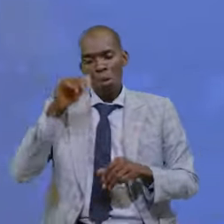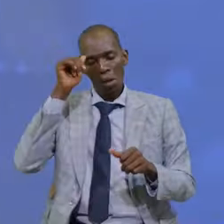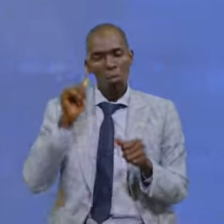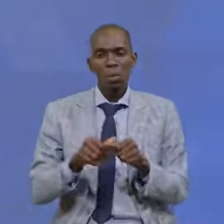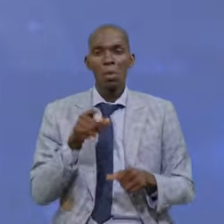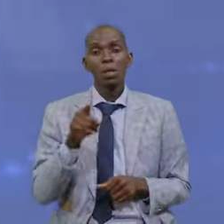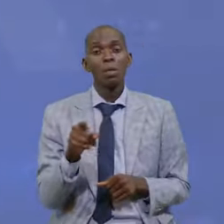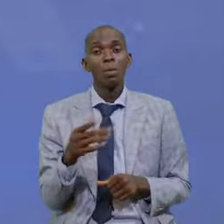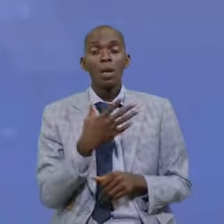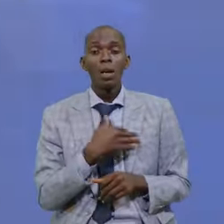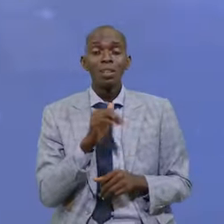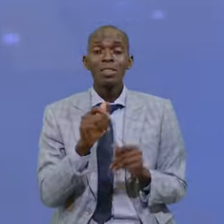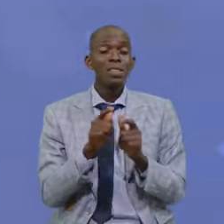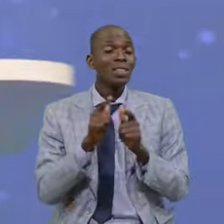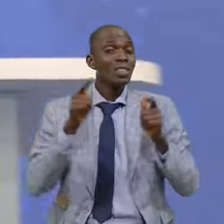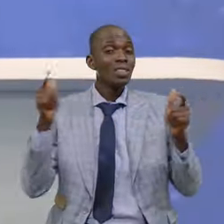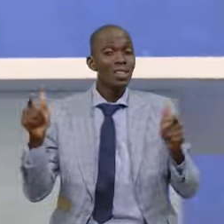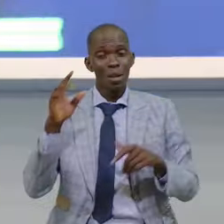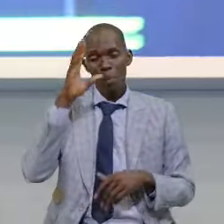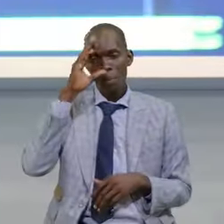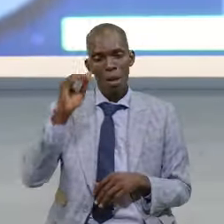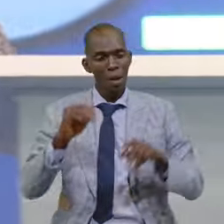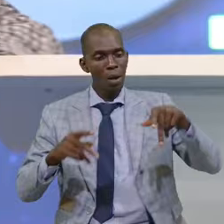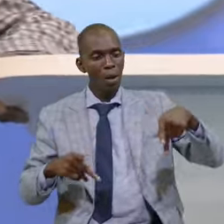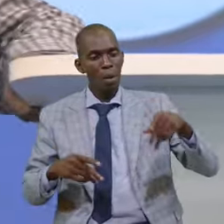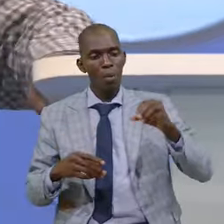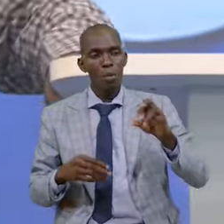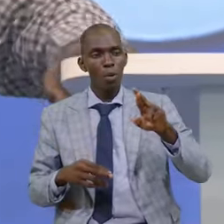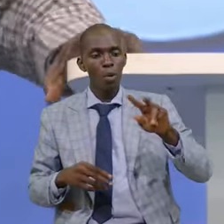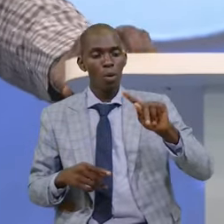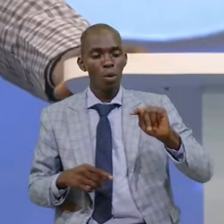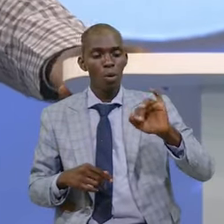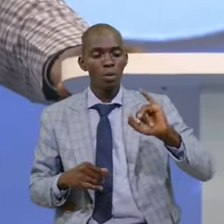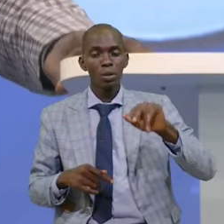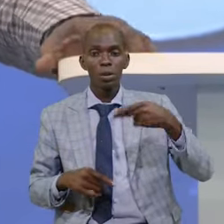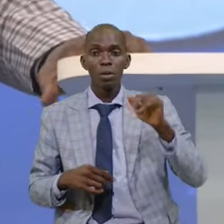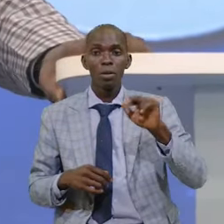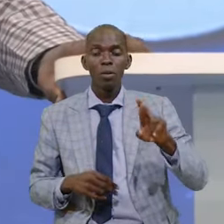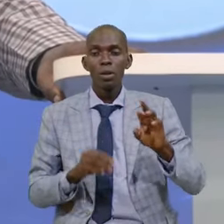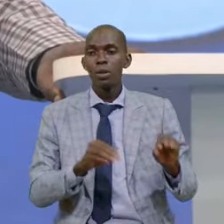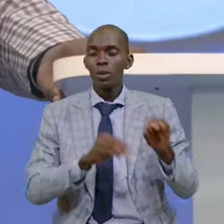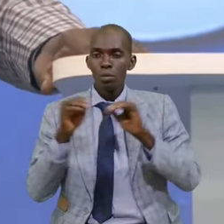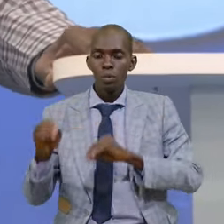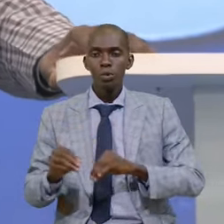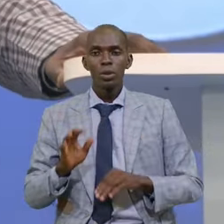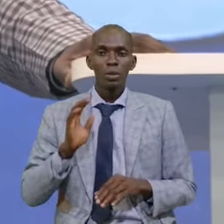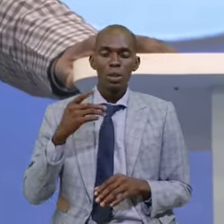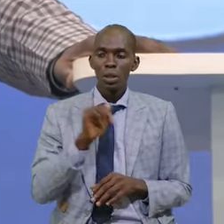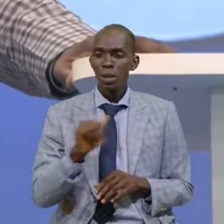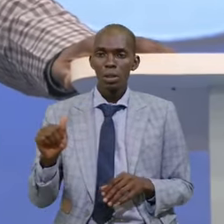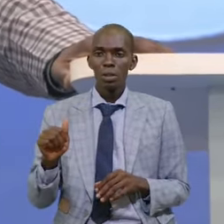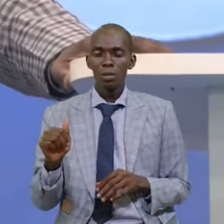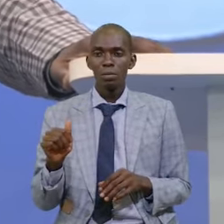a great man, Potiphar, put his foot upon his neck. "I